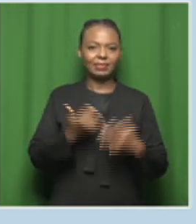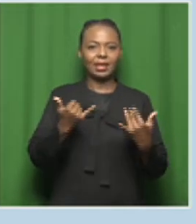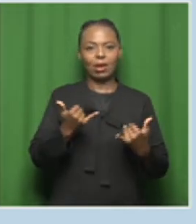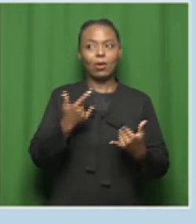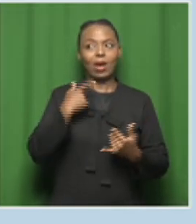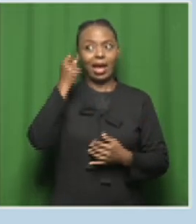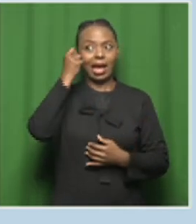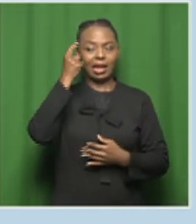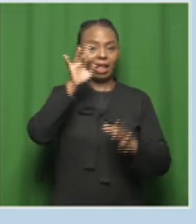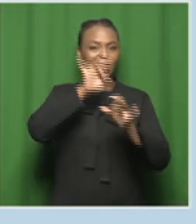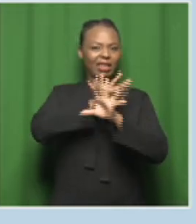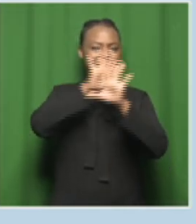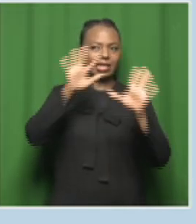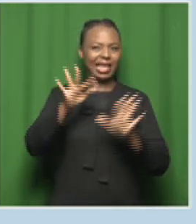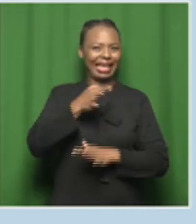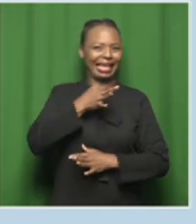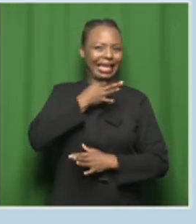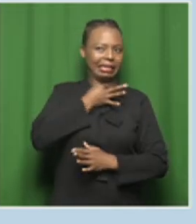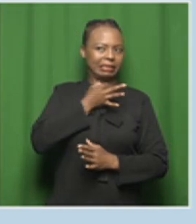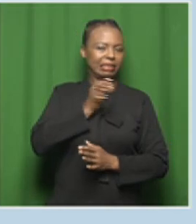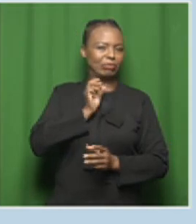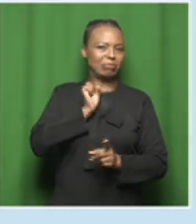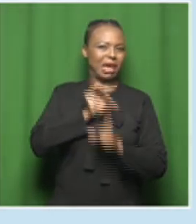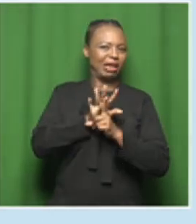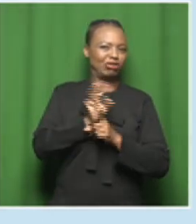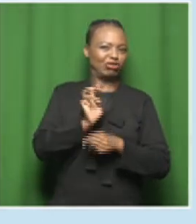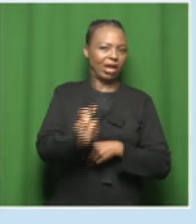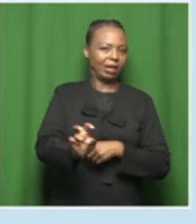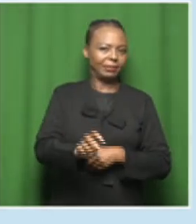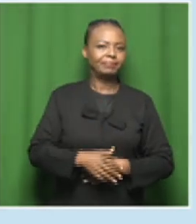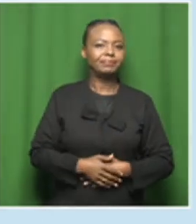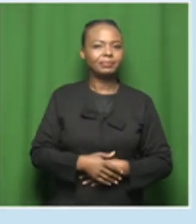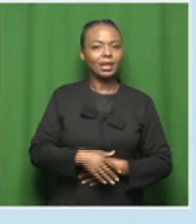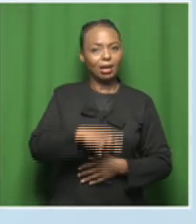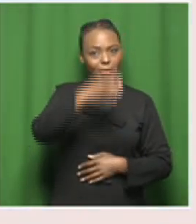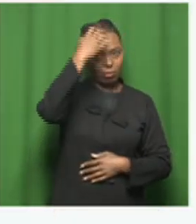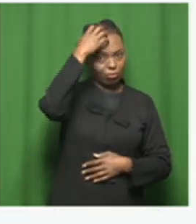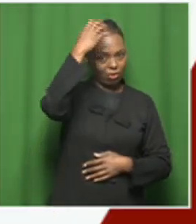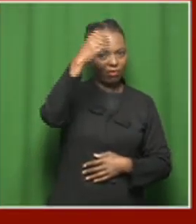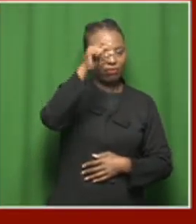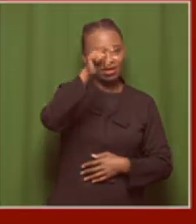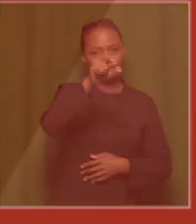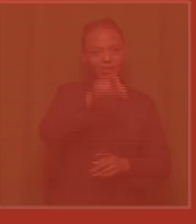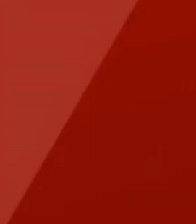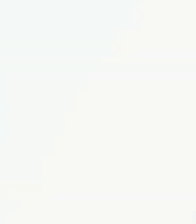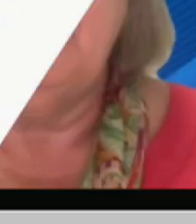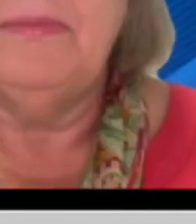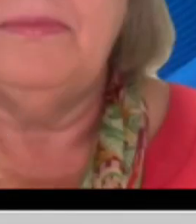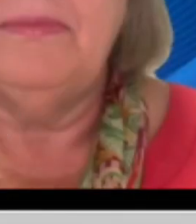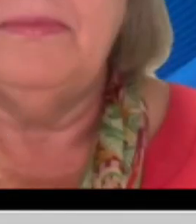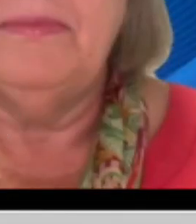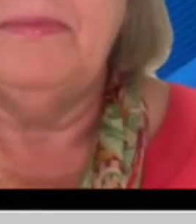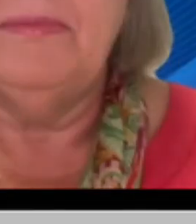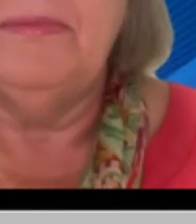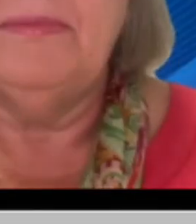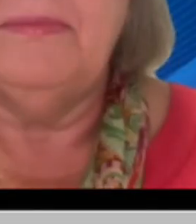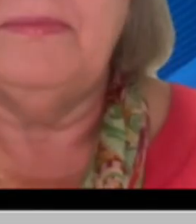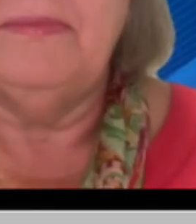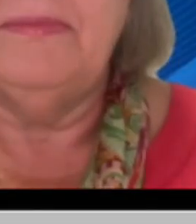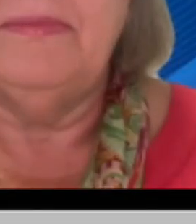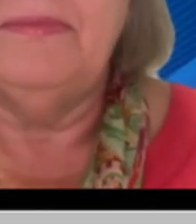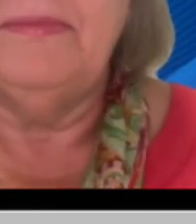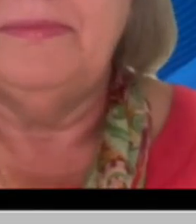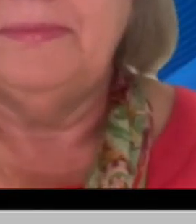by medical researcher, Professor Tulio de Oliveira, as well as Technical Officer Emergency Preparedness at the World